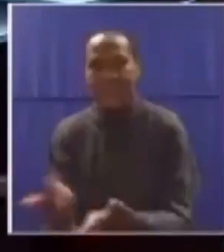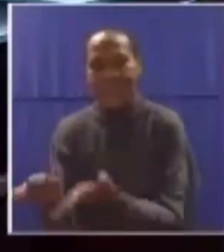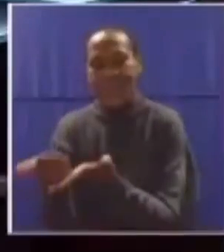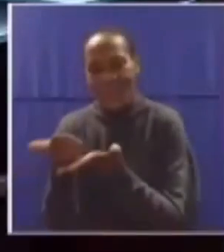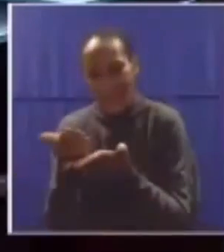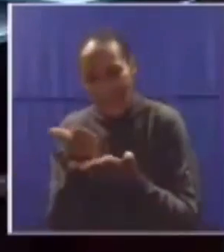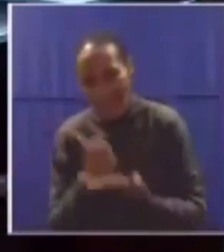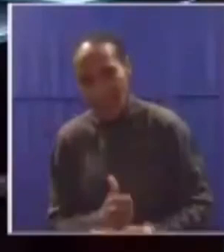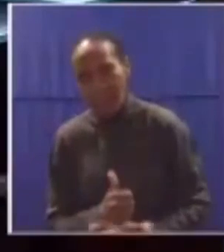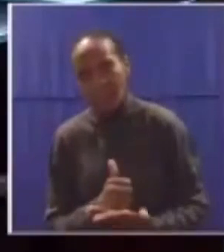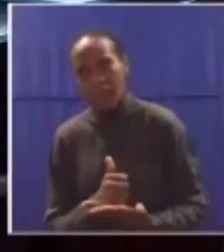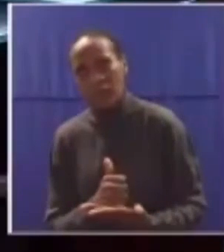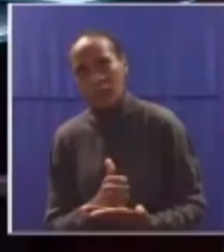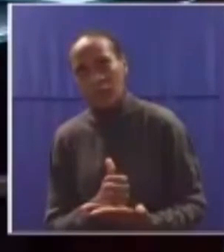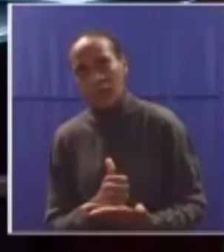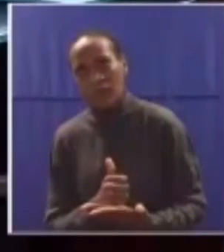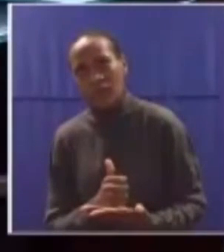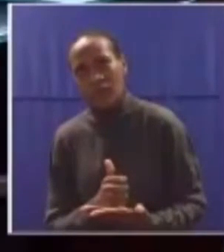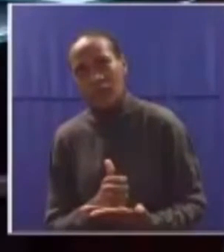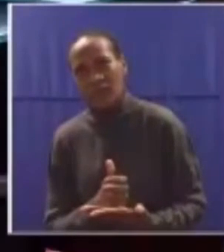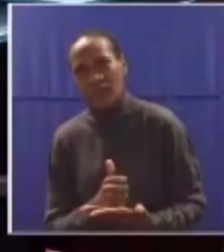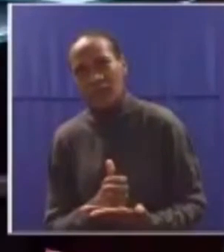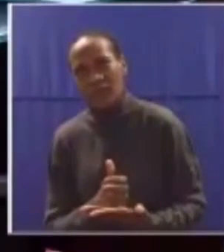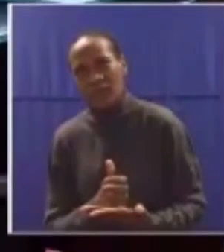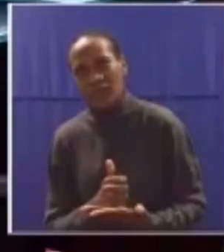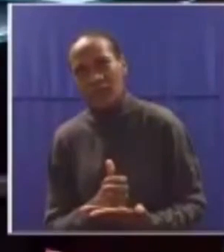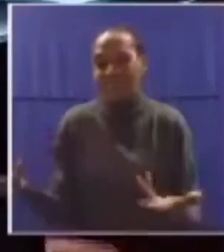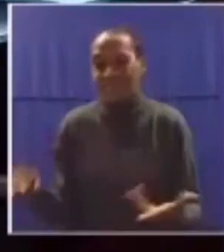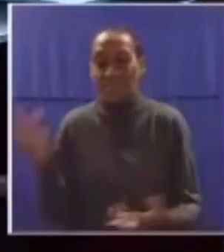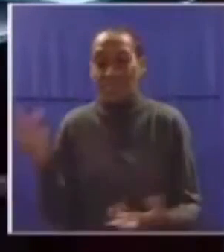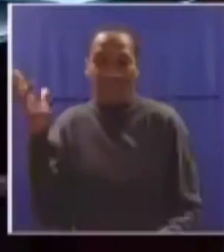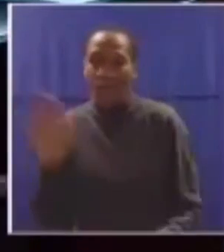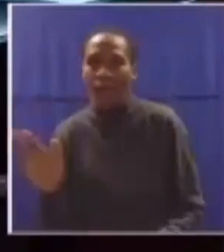helpful. I'm telling